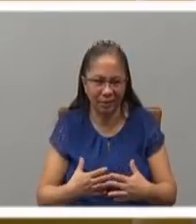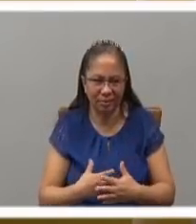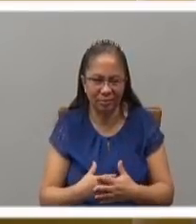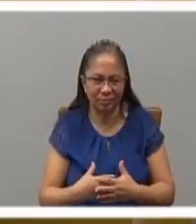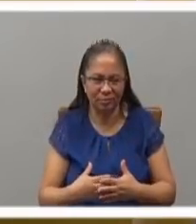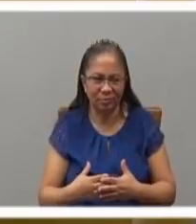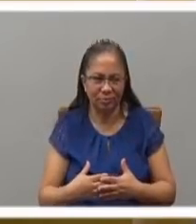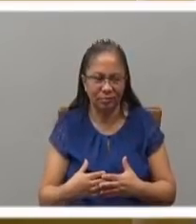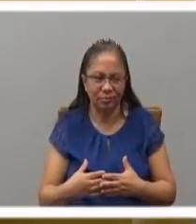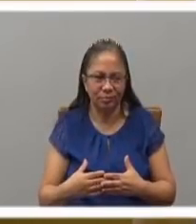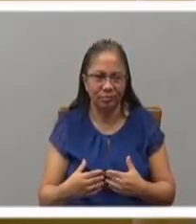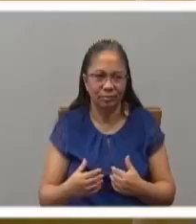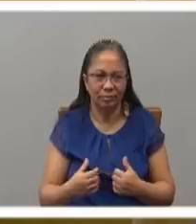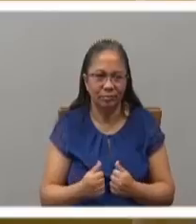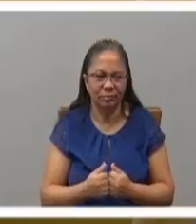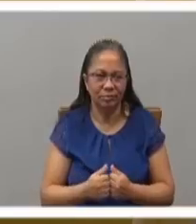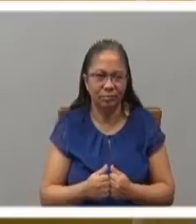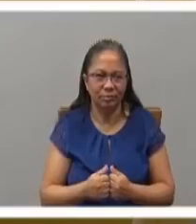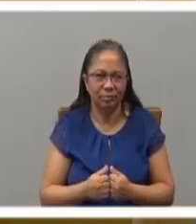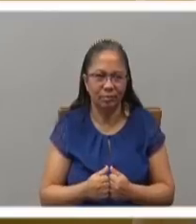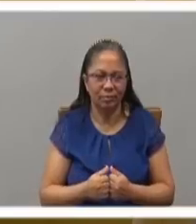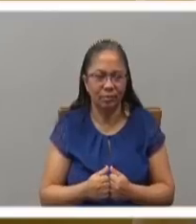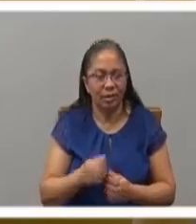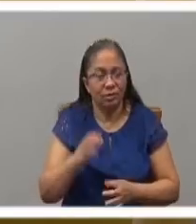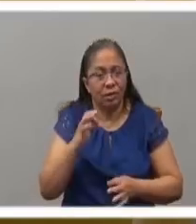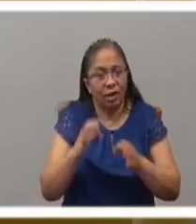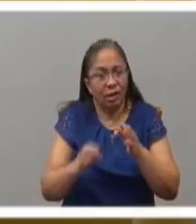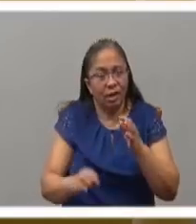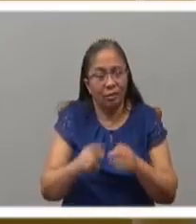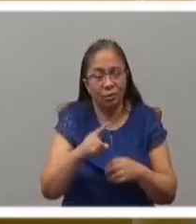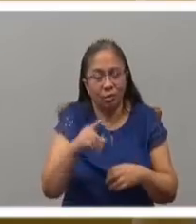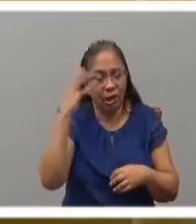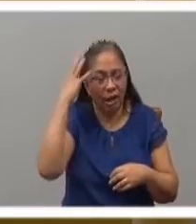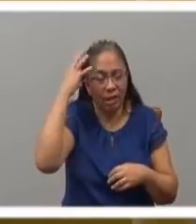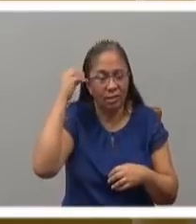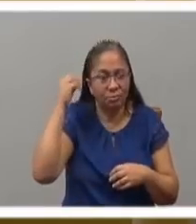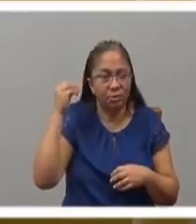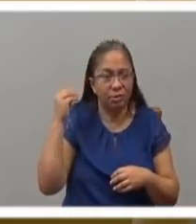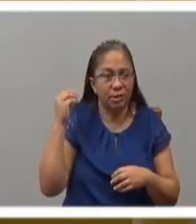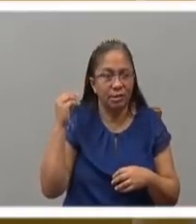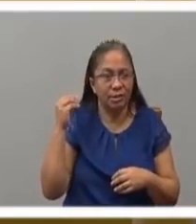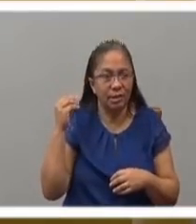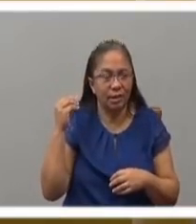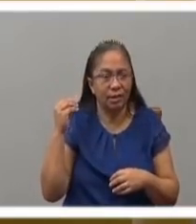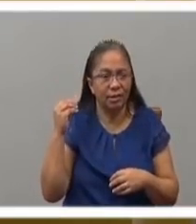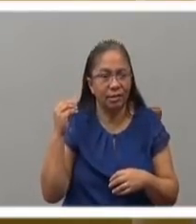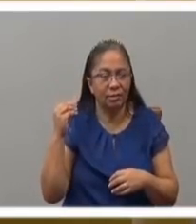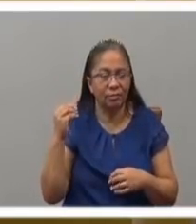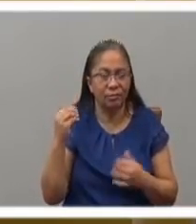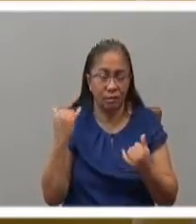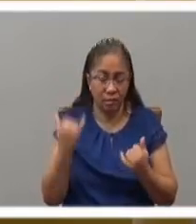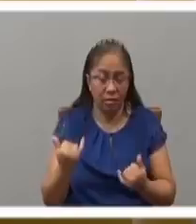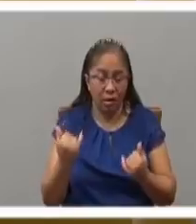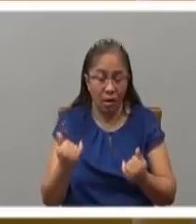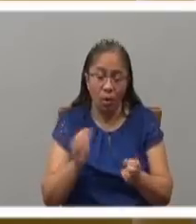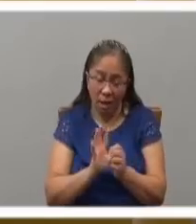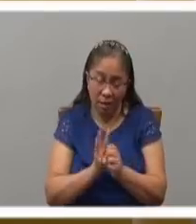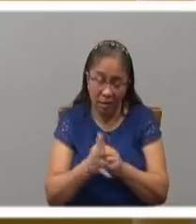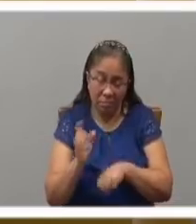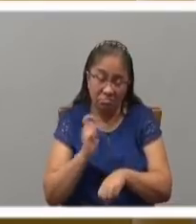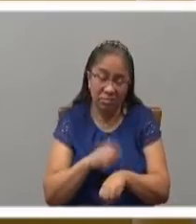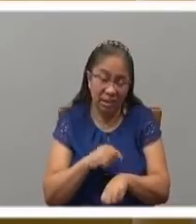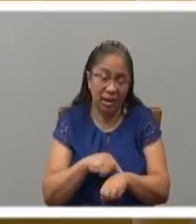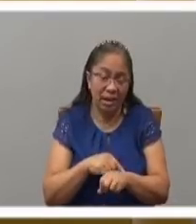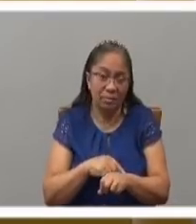So if you are therefore experiencing, in this current pandemic, for